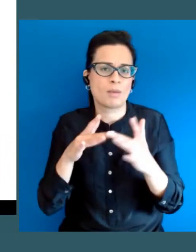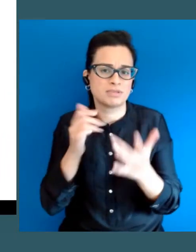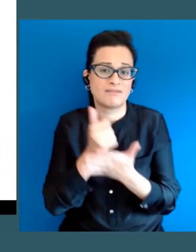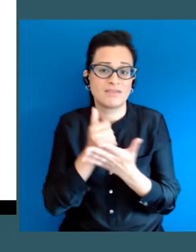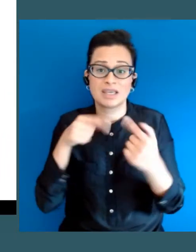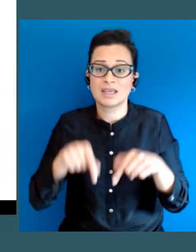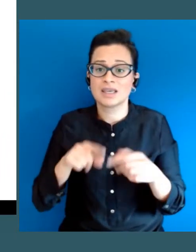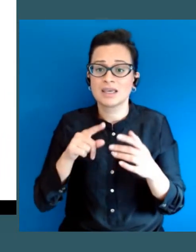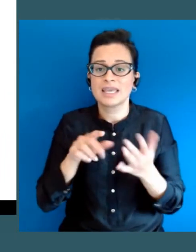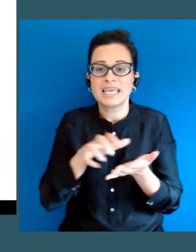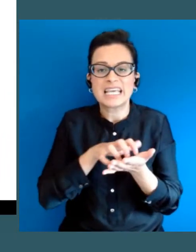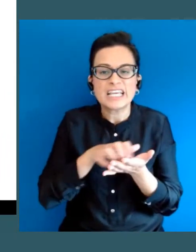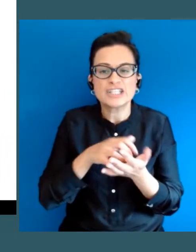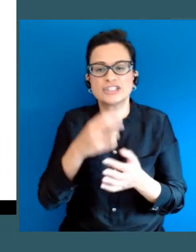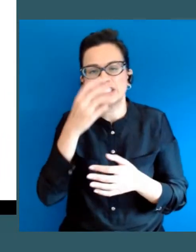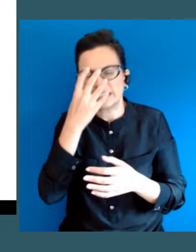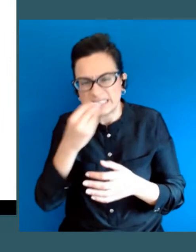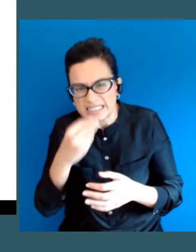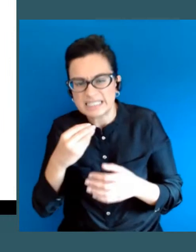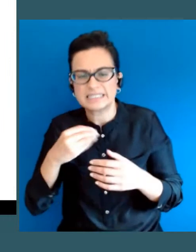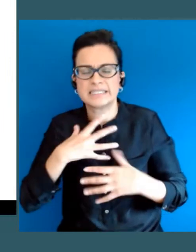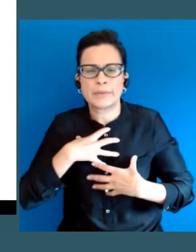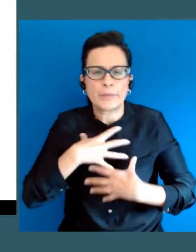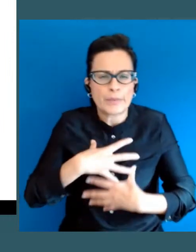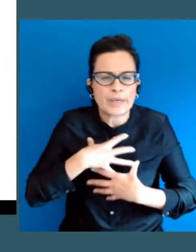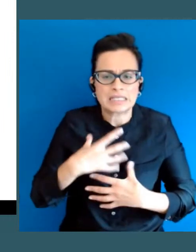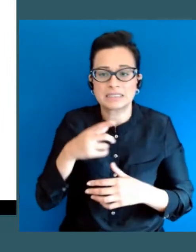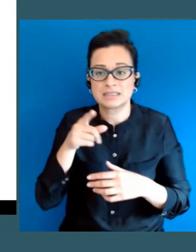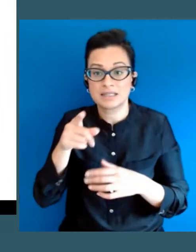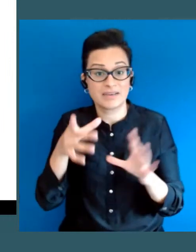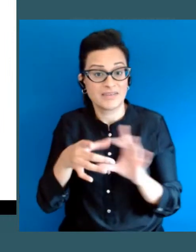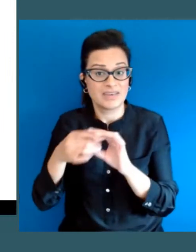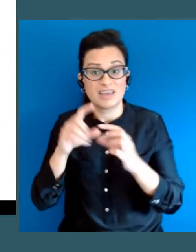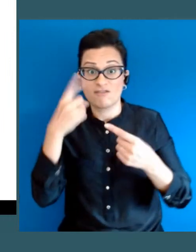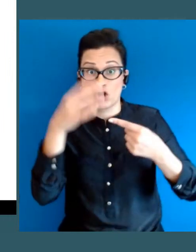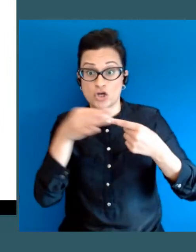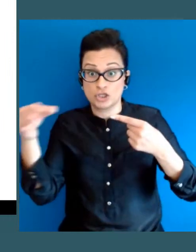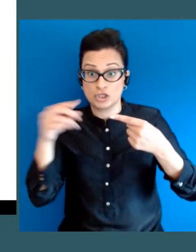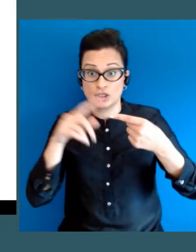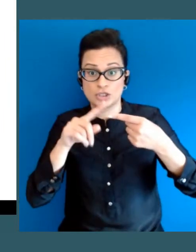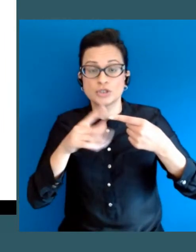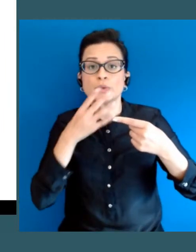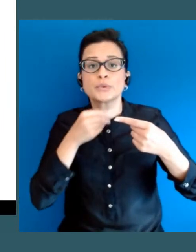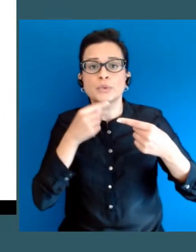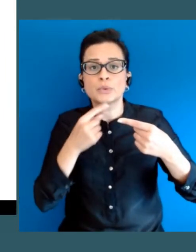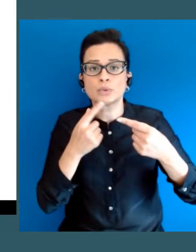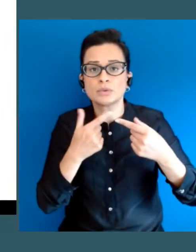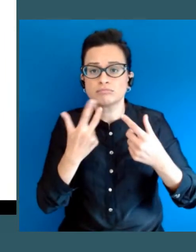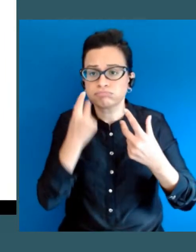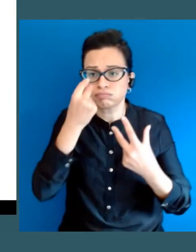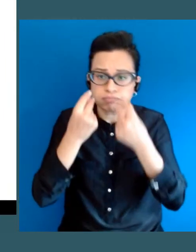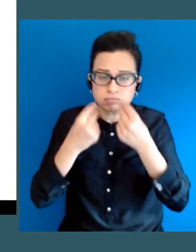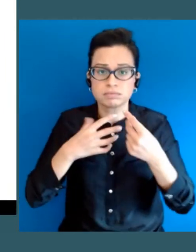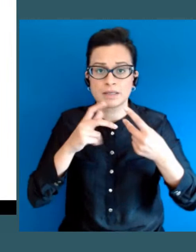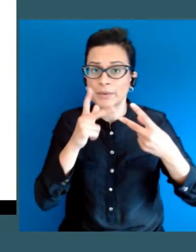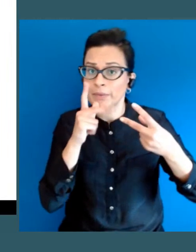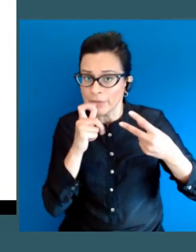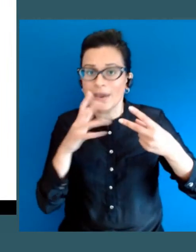College, a really useful website for eczema as well, also how to use nose sprays and inhalers. Then we have the